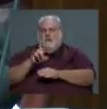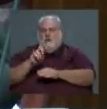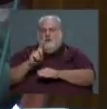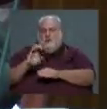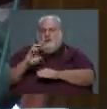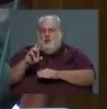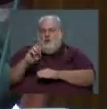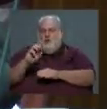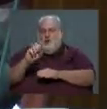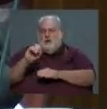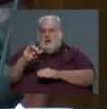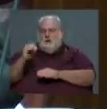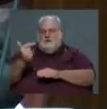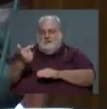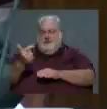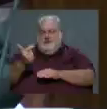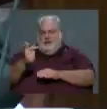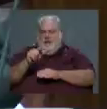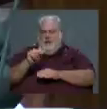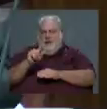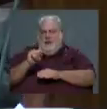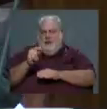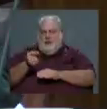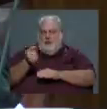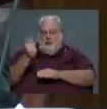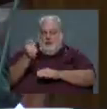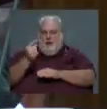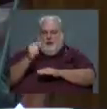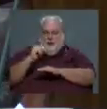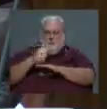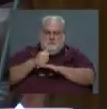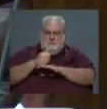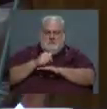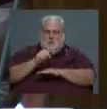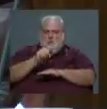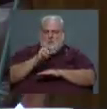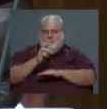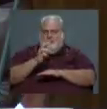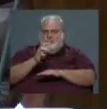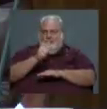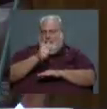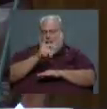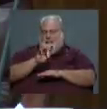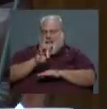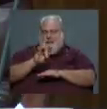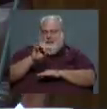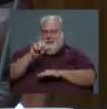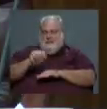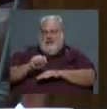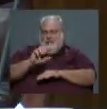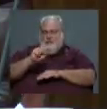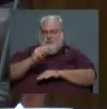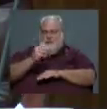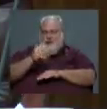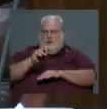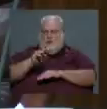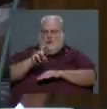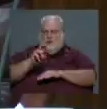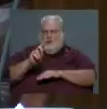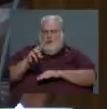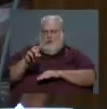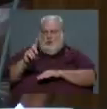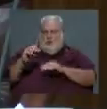1, Cracker Barrel Revised Short Form PCD, located at 2618 South Shackelford Road, Little Rock, Arkansas, and for the